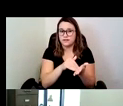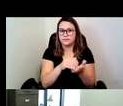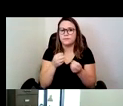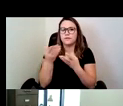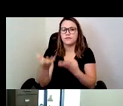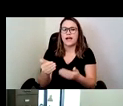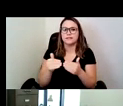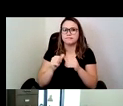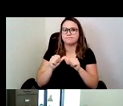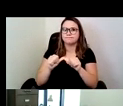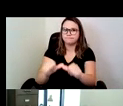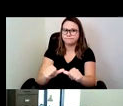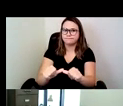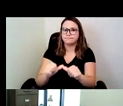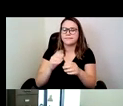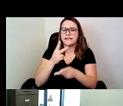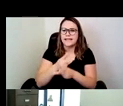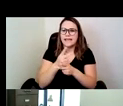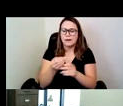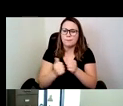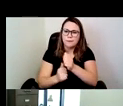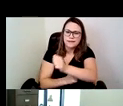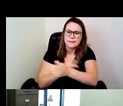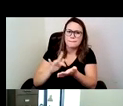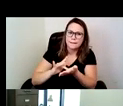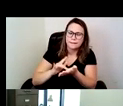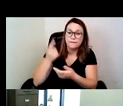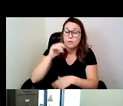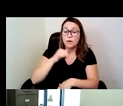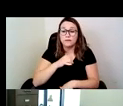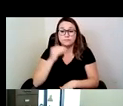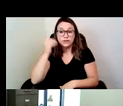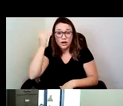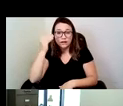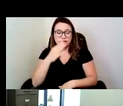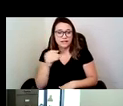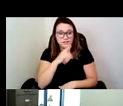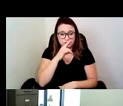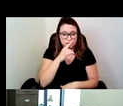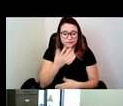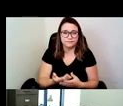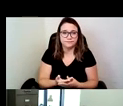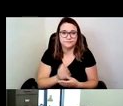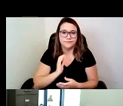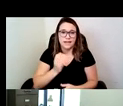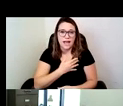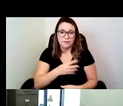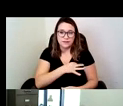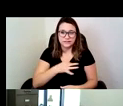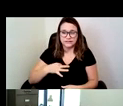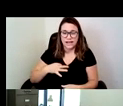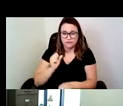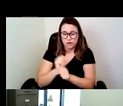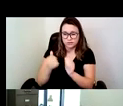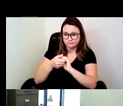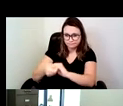care management for adults and children with disabilities. Our staff works closely with Adult Protective